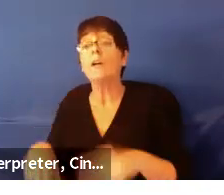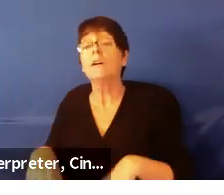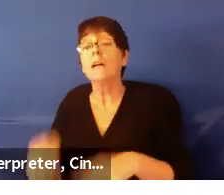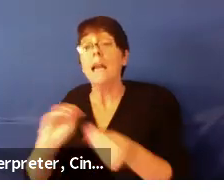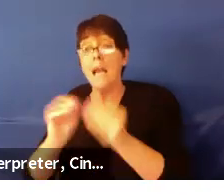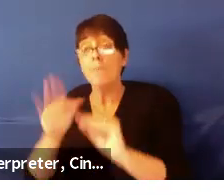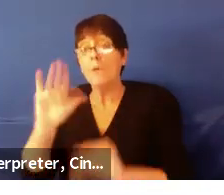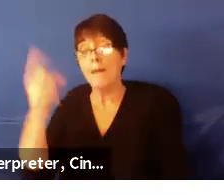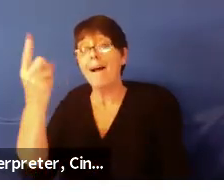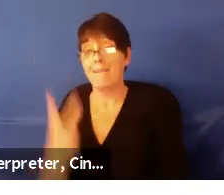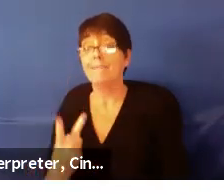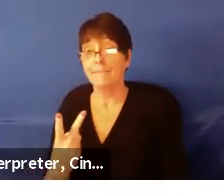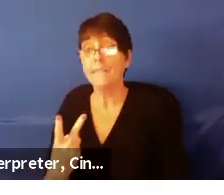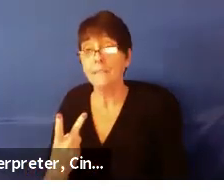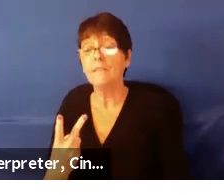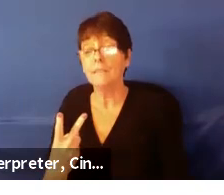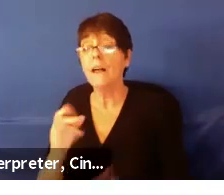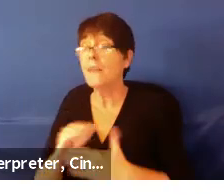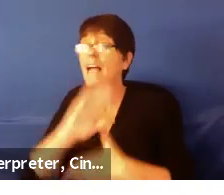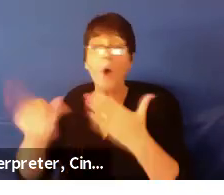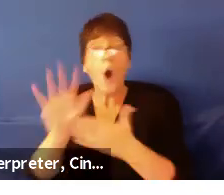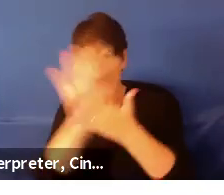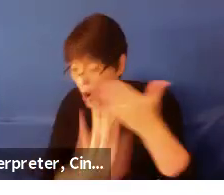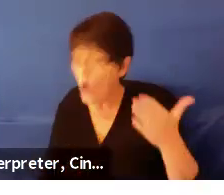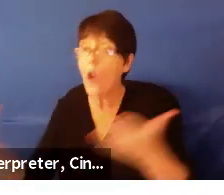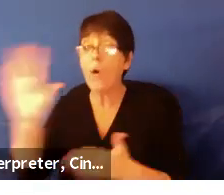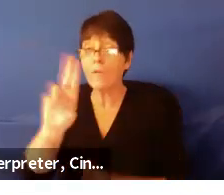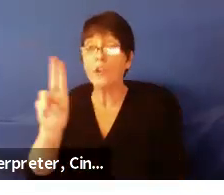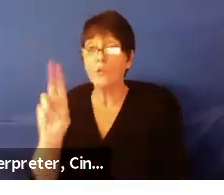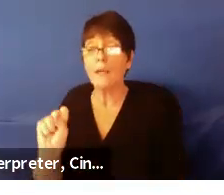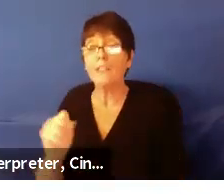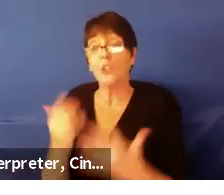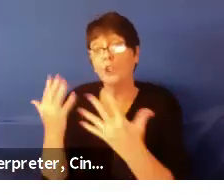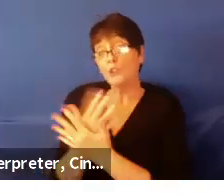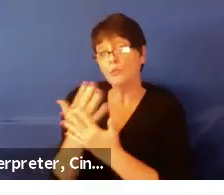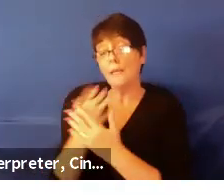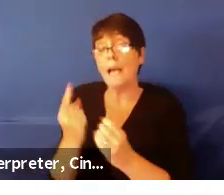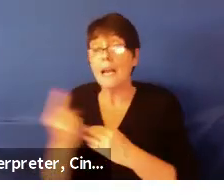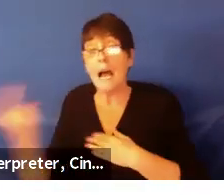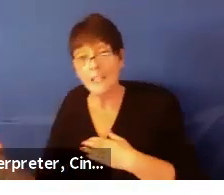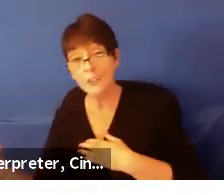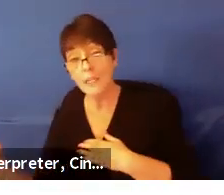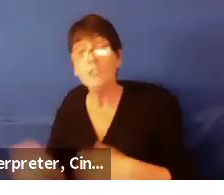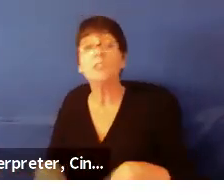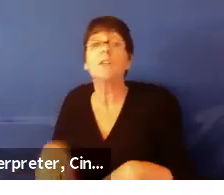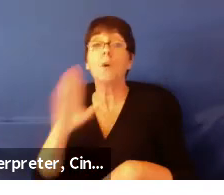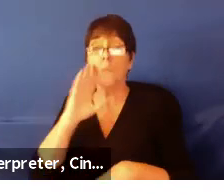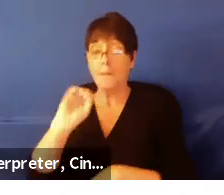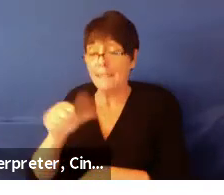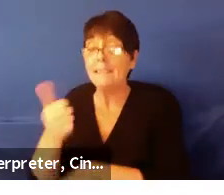the truth. And that will be all over the United States. Screening and isolation care areas will be